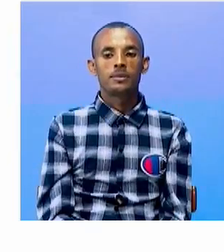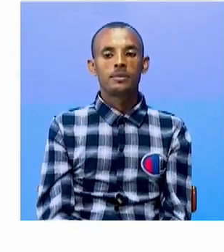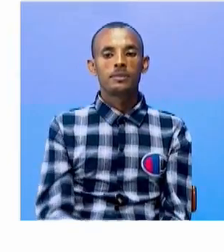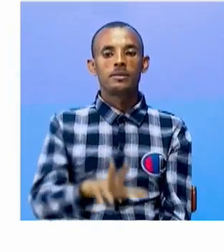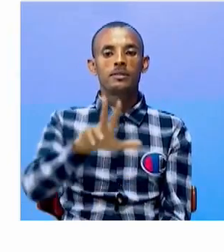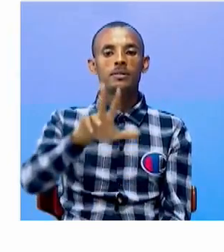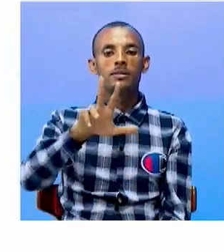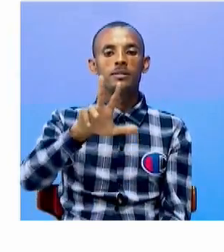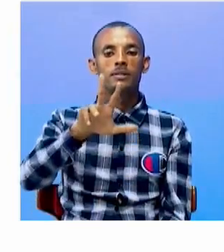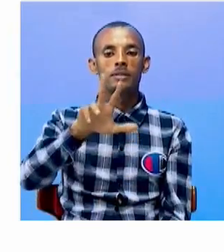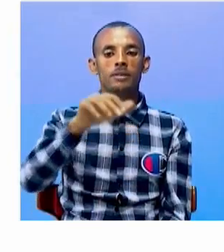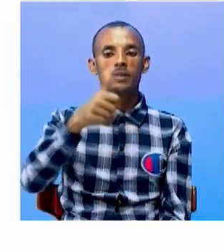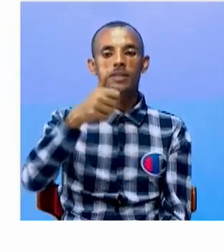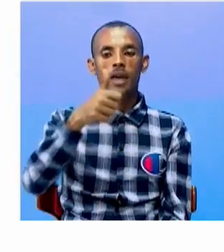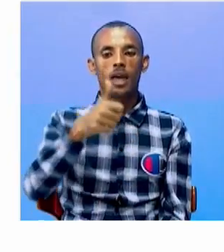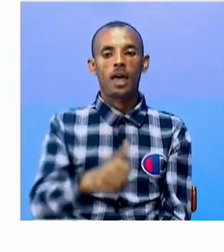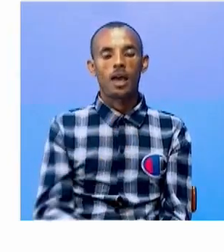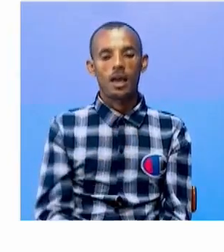3a